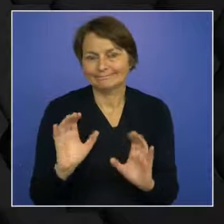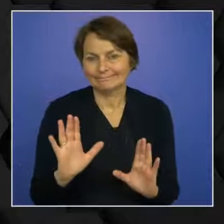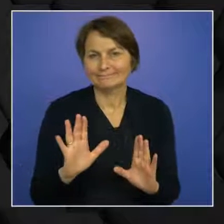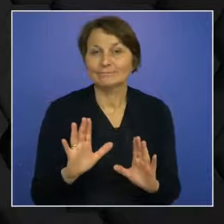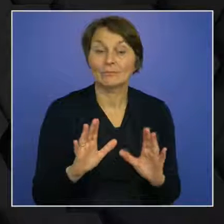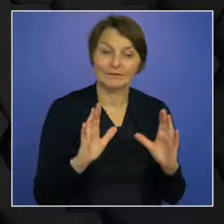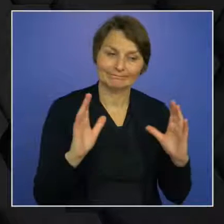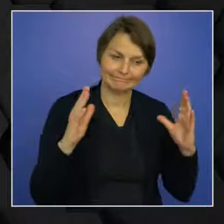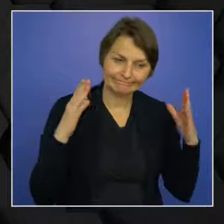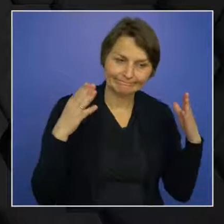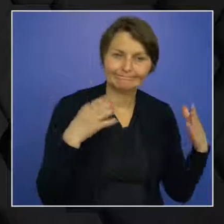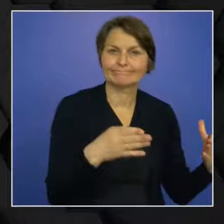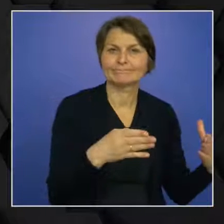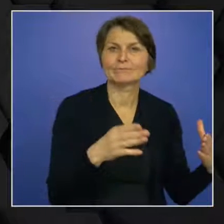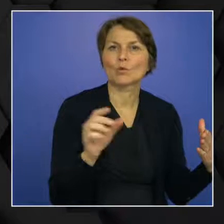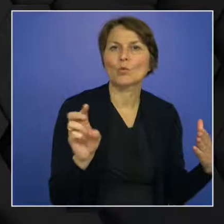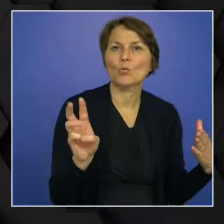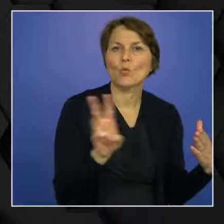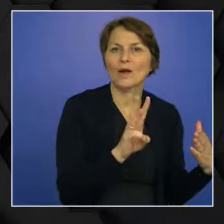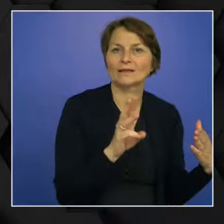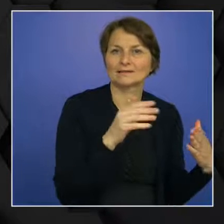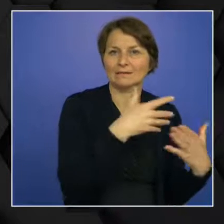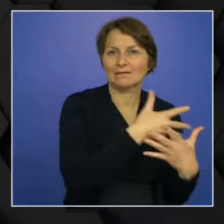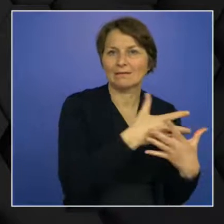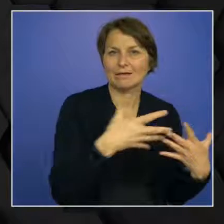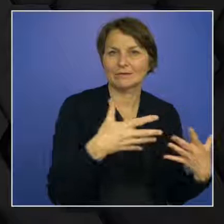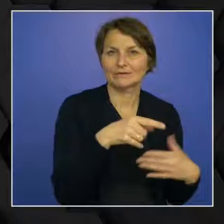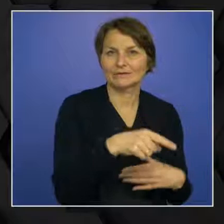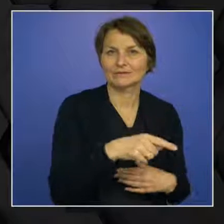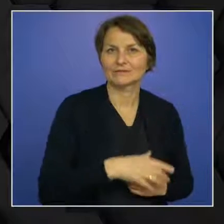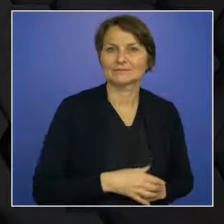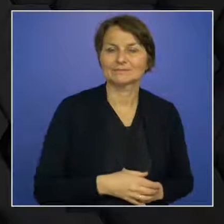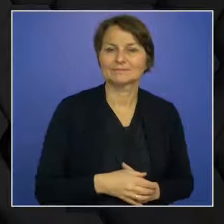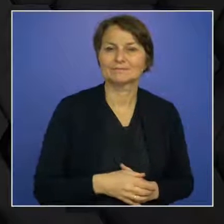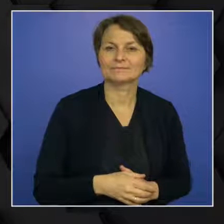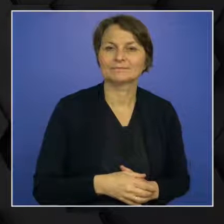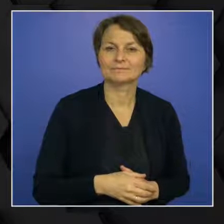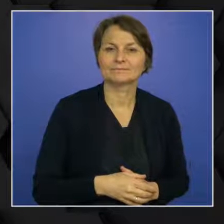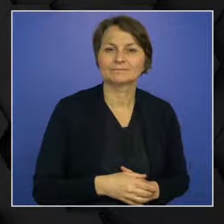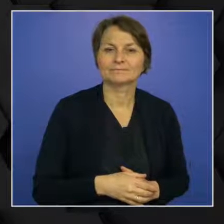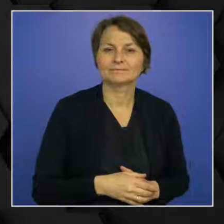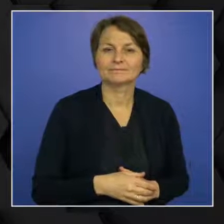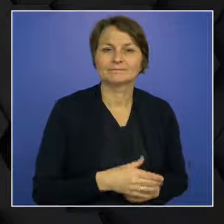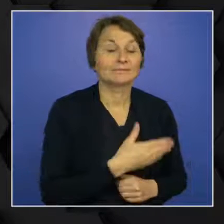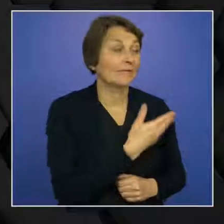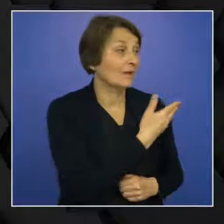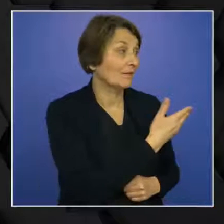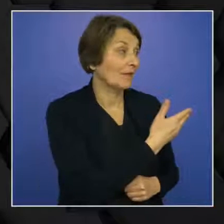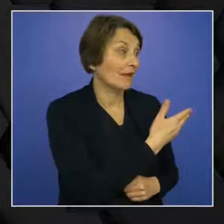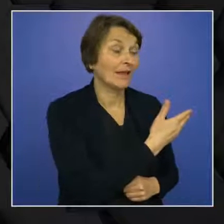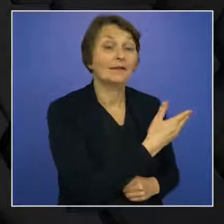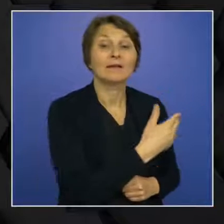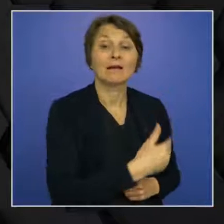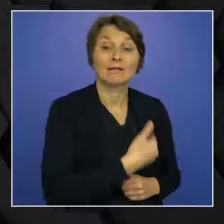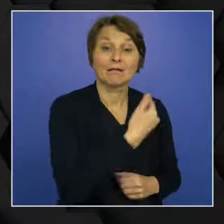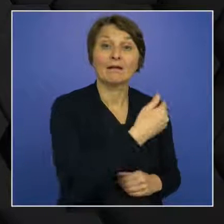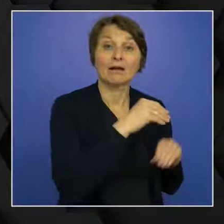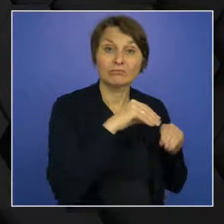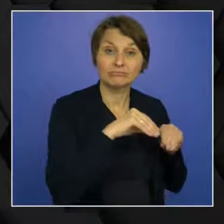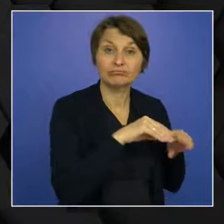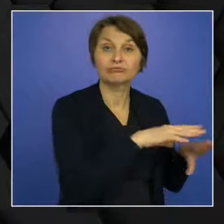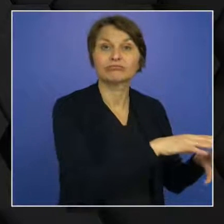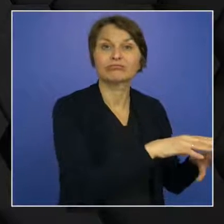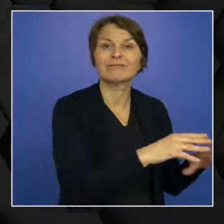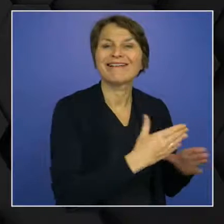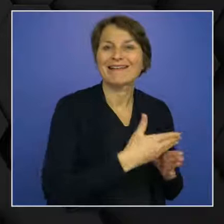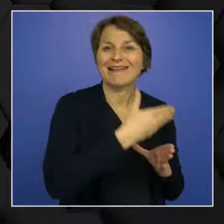In those types. So then it sends us to a streaming endpoint. So it has to stream, it is